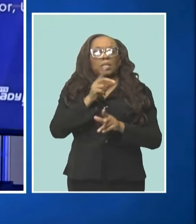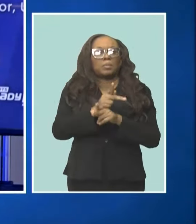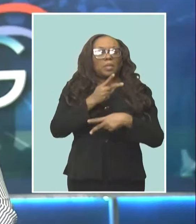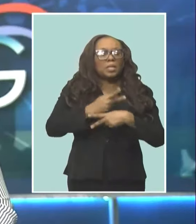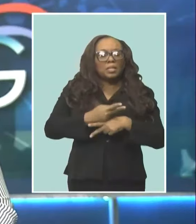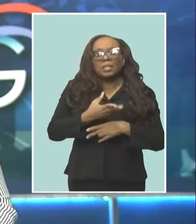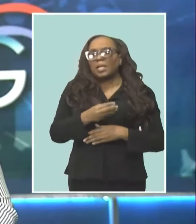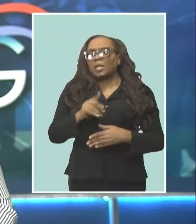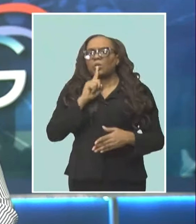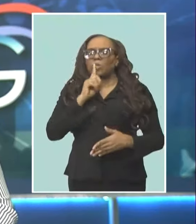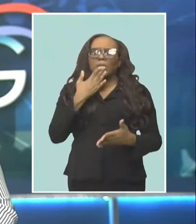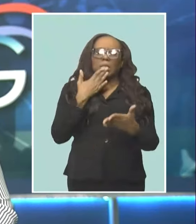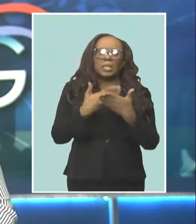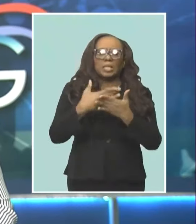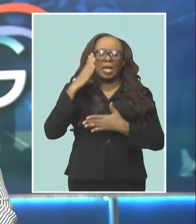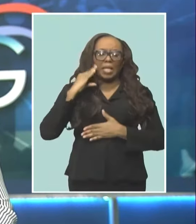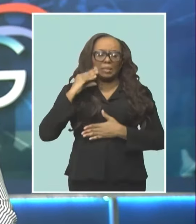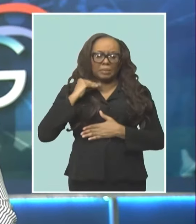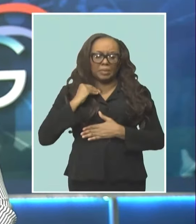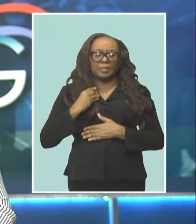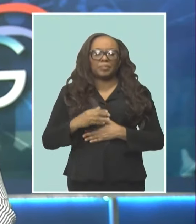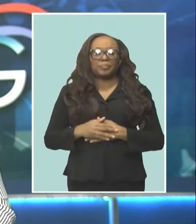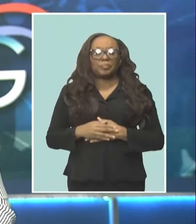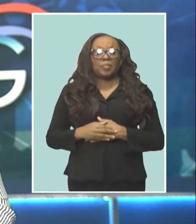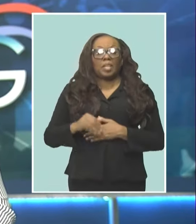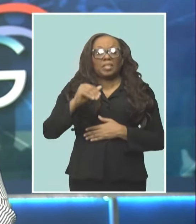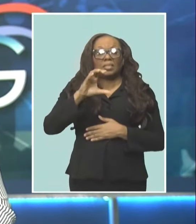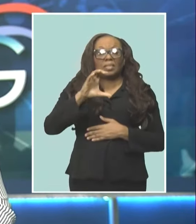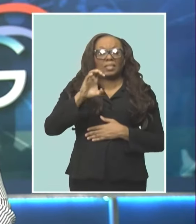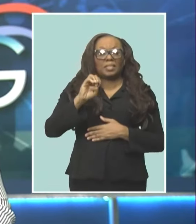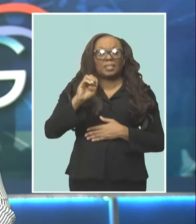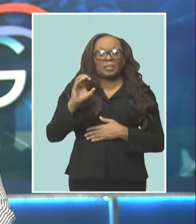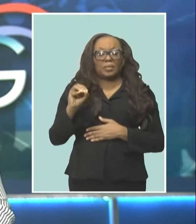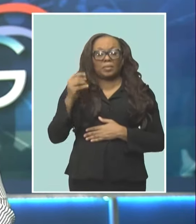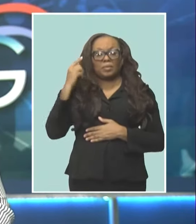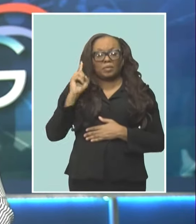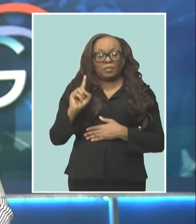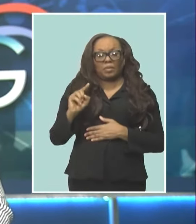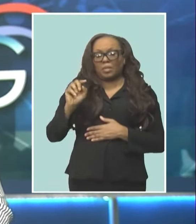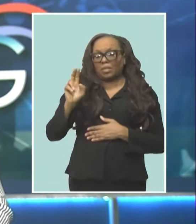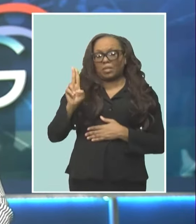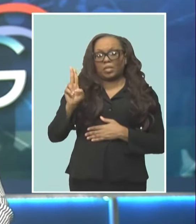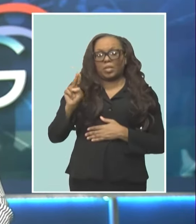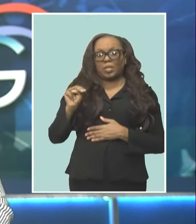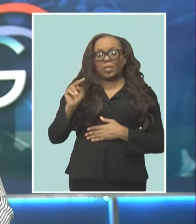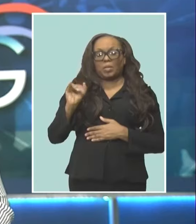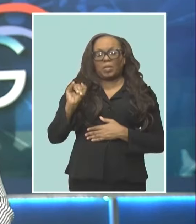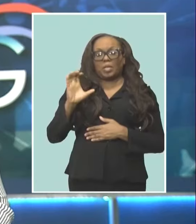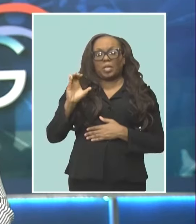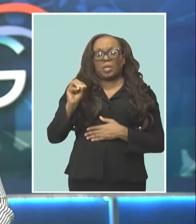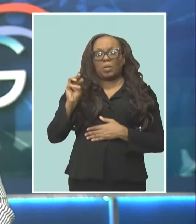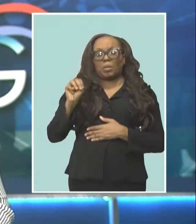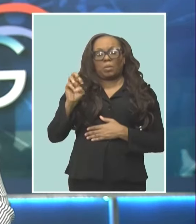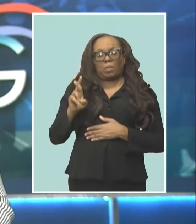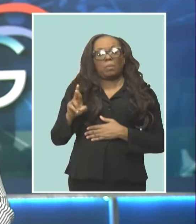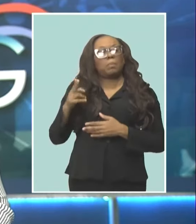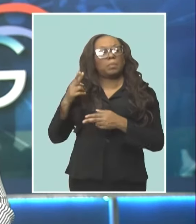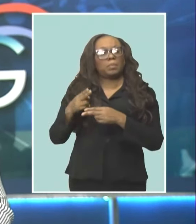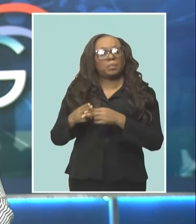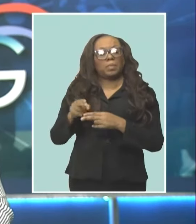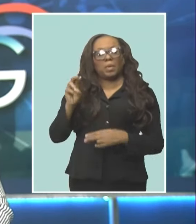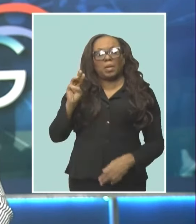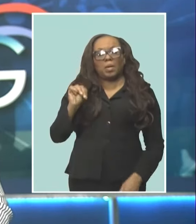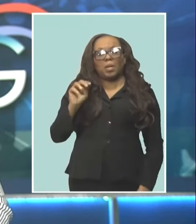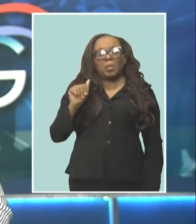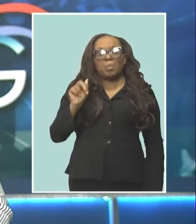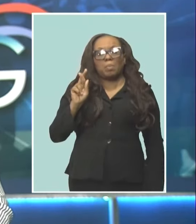experience. Chief Executive Officer and Chairman of the Unicomer Group, Mario Simon, praised the